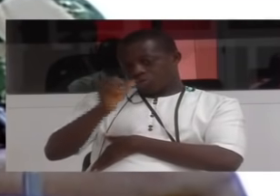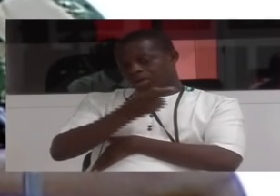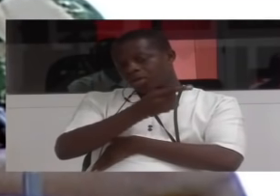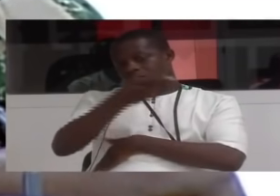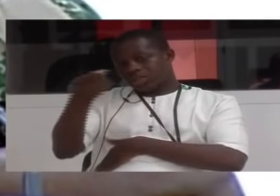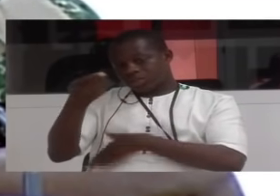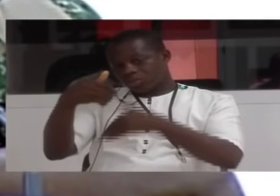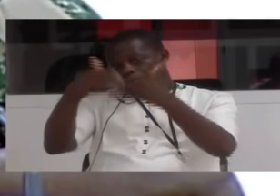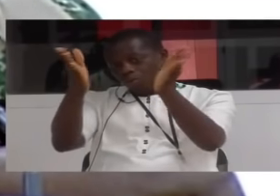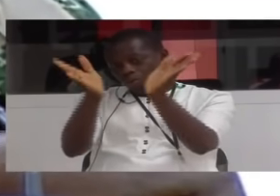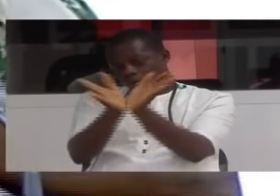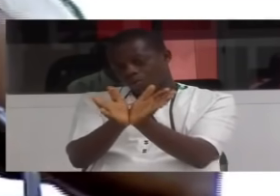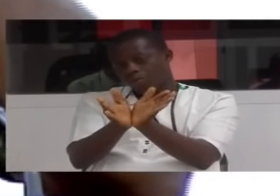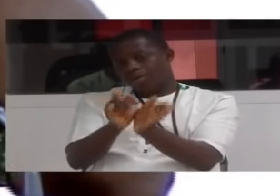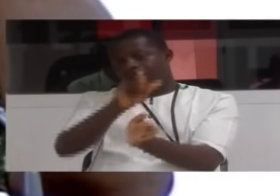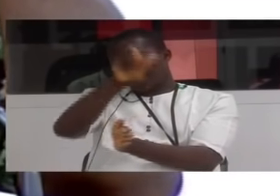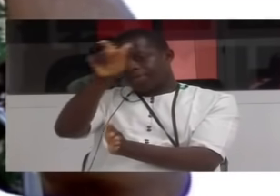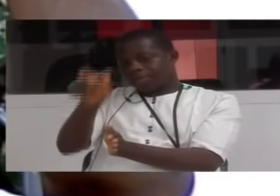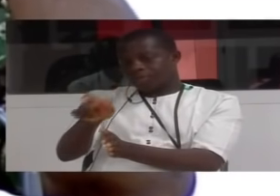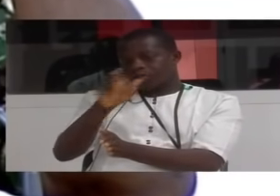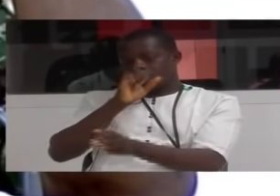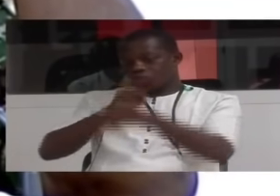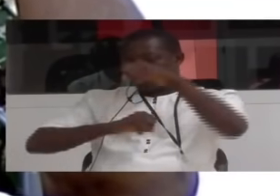ñu doon support